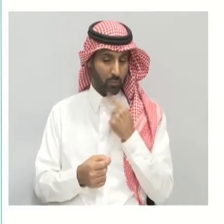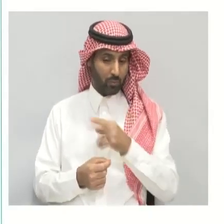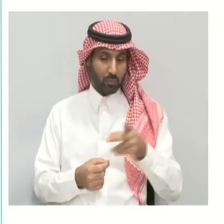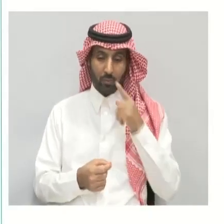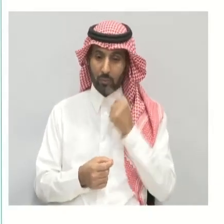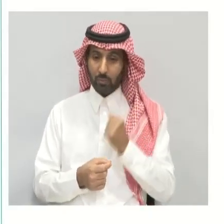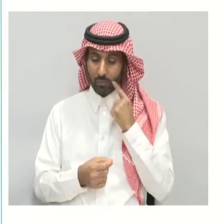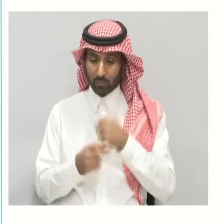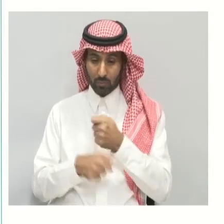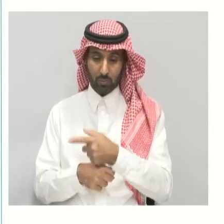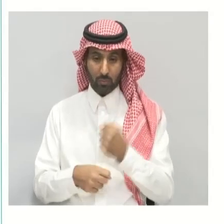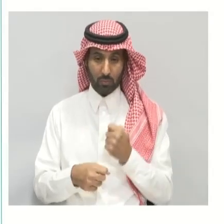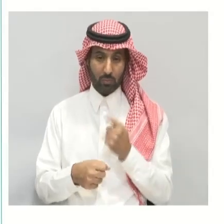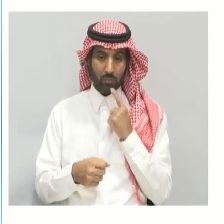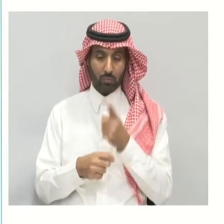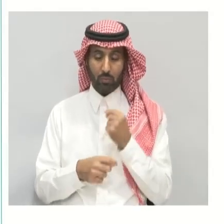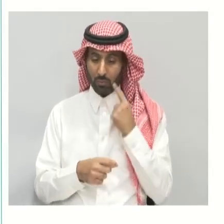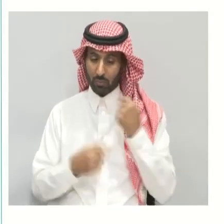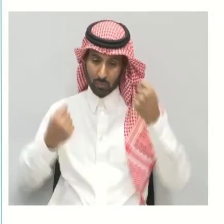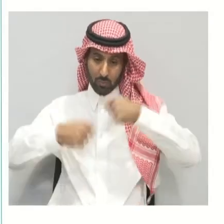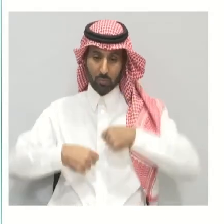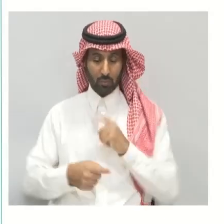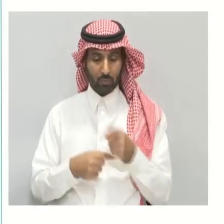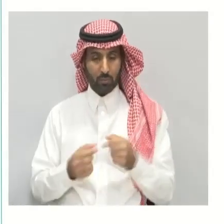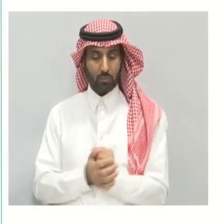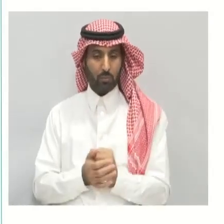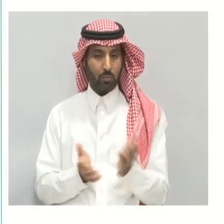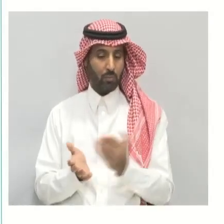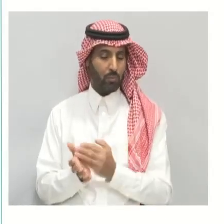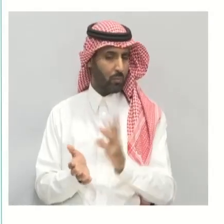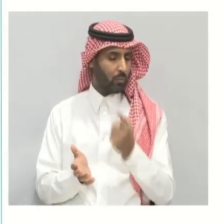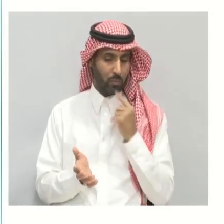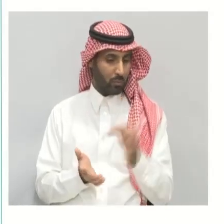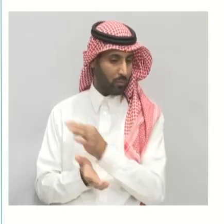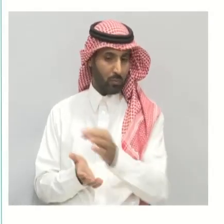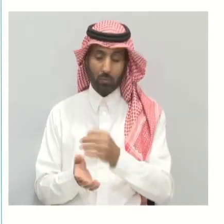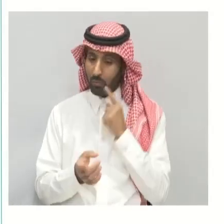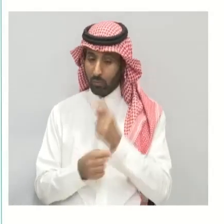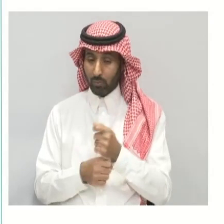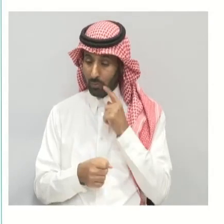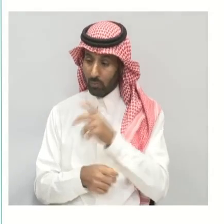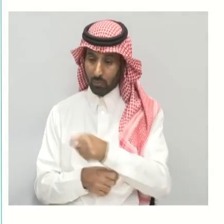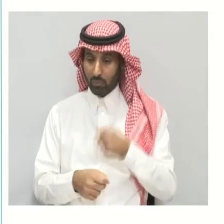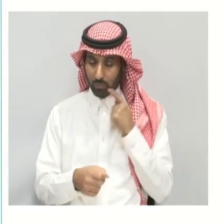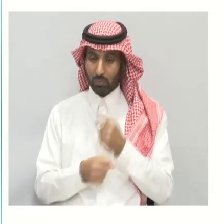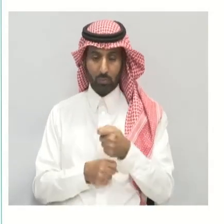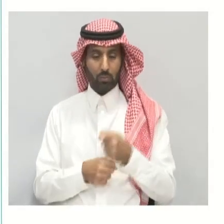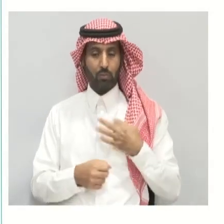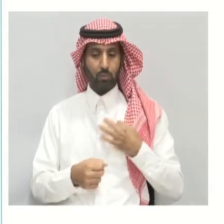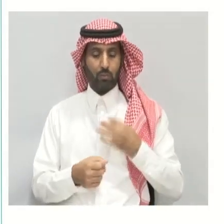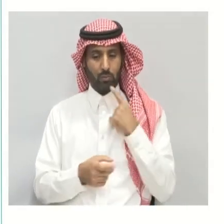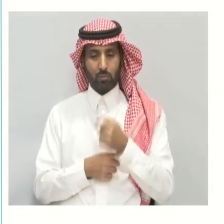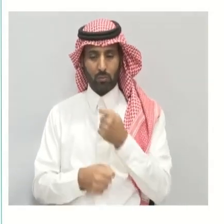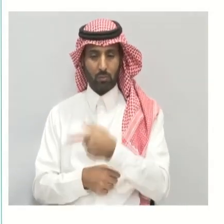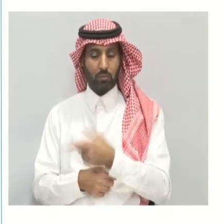that you need to buy and you wish to wear every day? And also, where do you shop for clothes? And we have in the